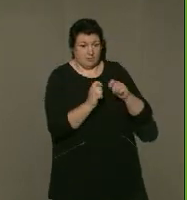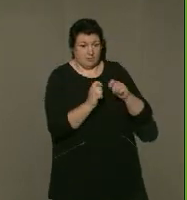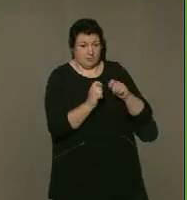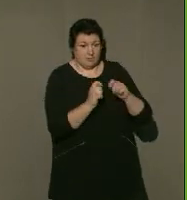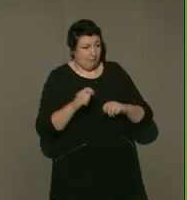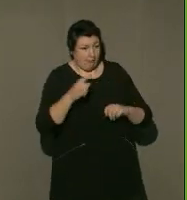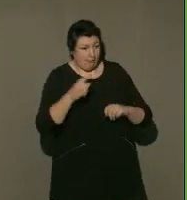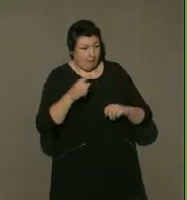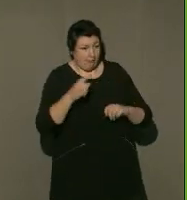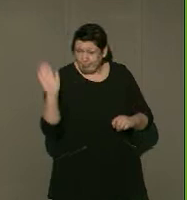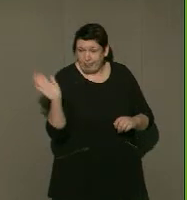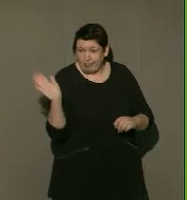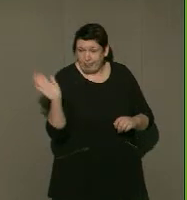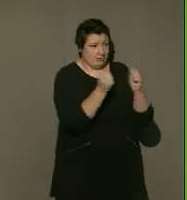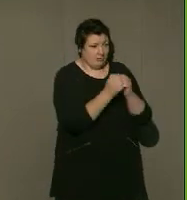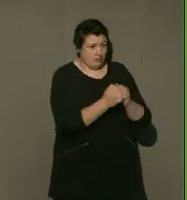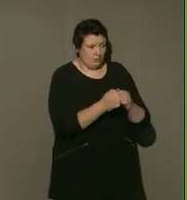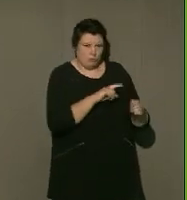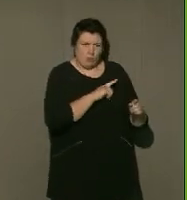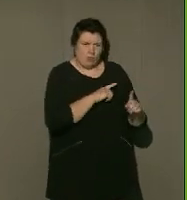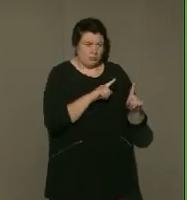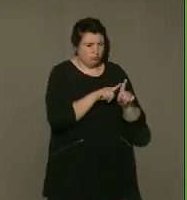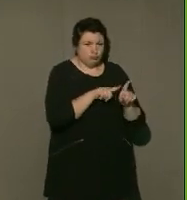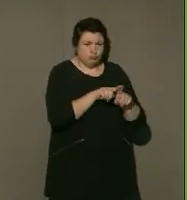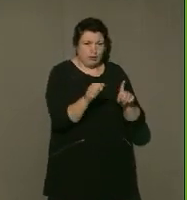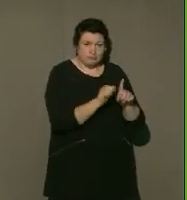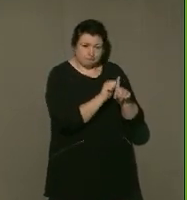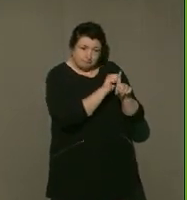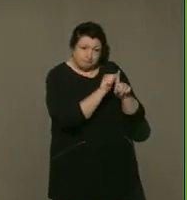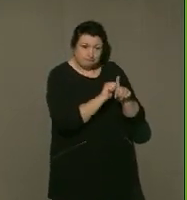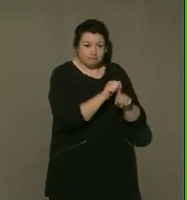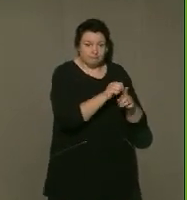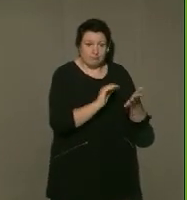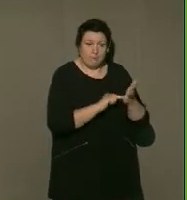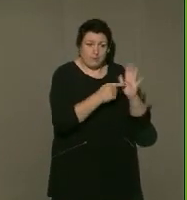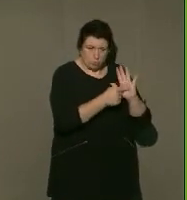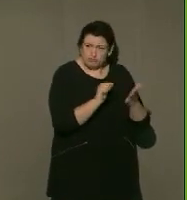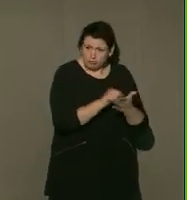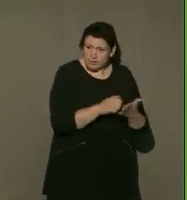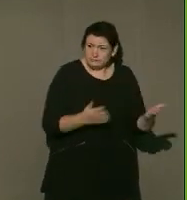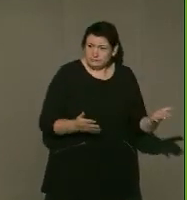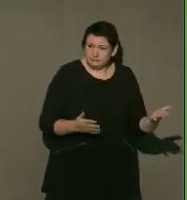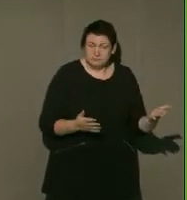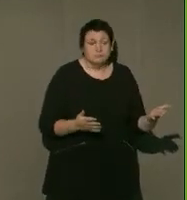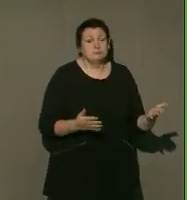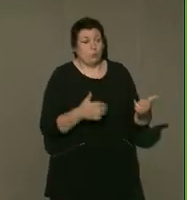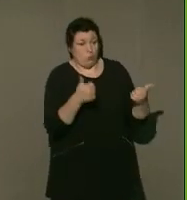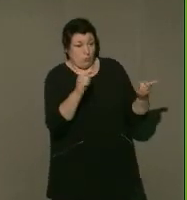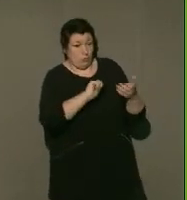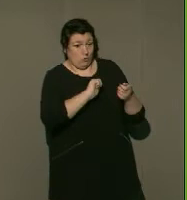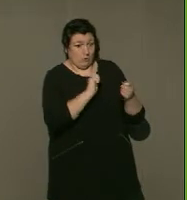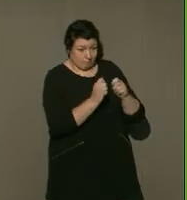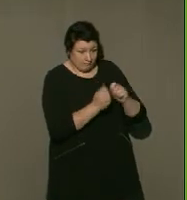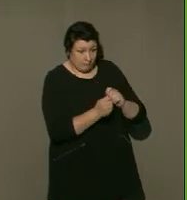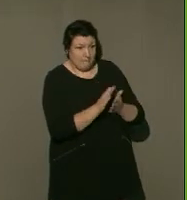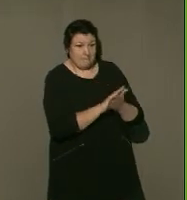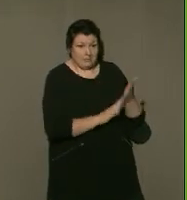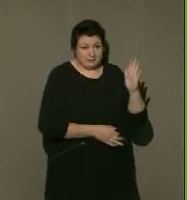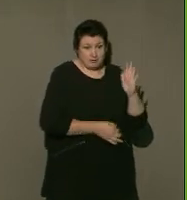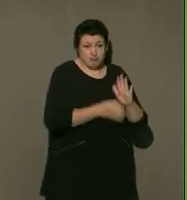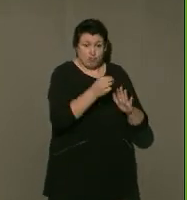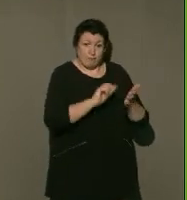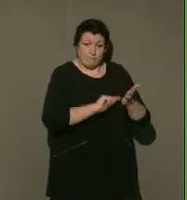agree, is to try and improve a motion. Yeah? A good amendment is about improving a